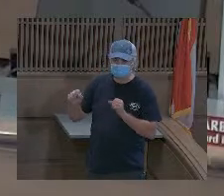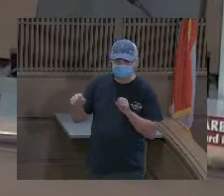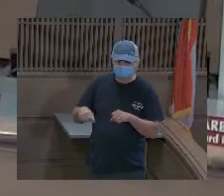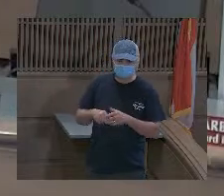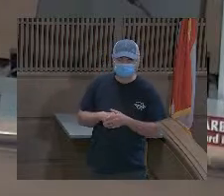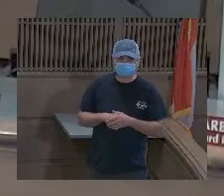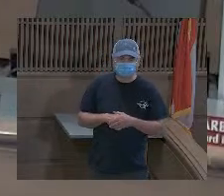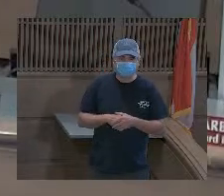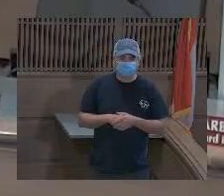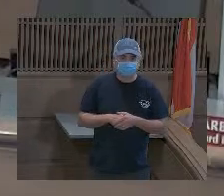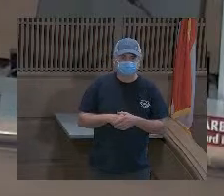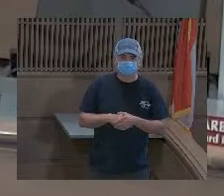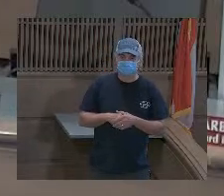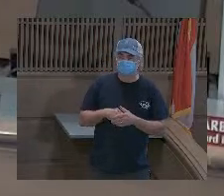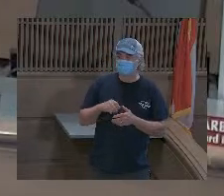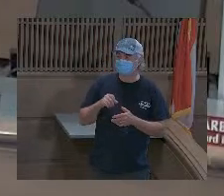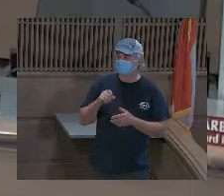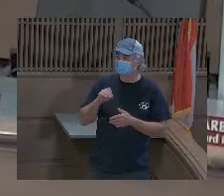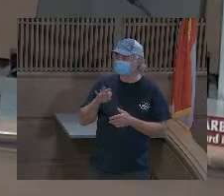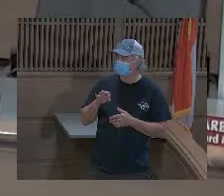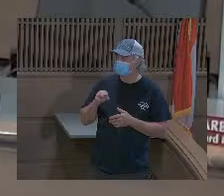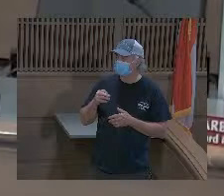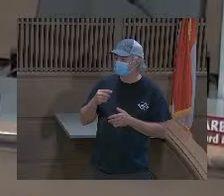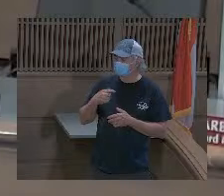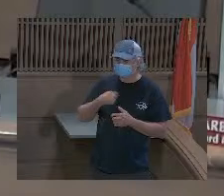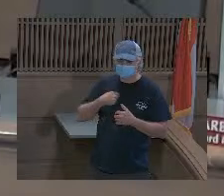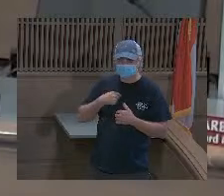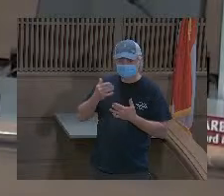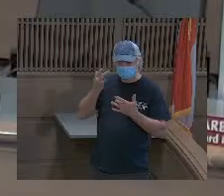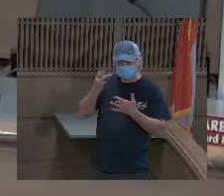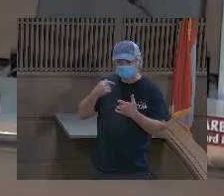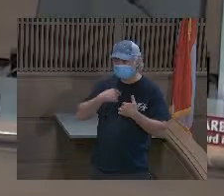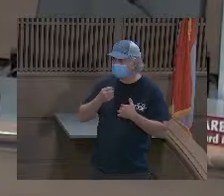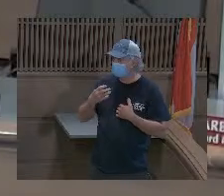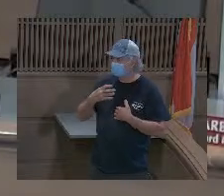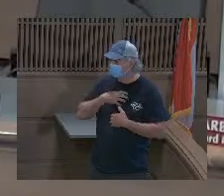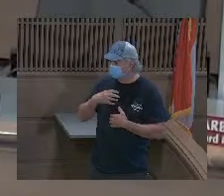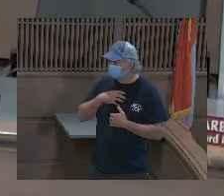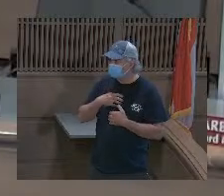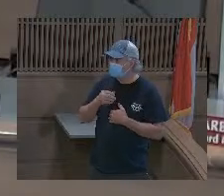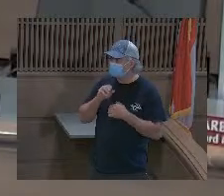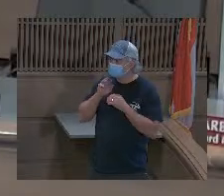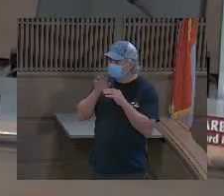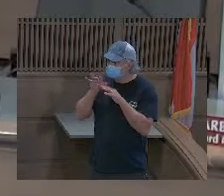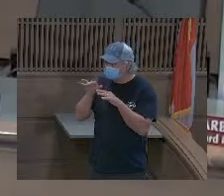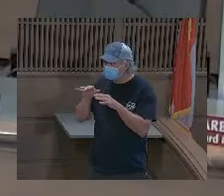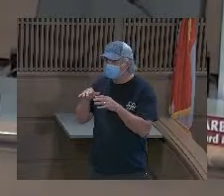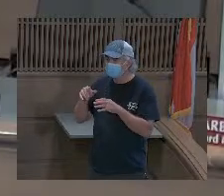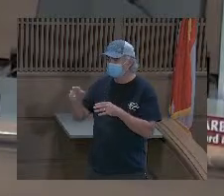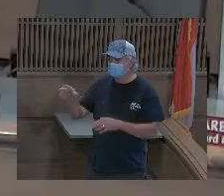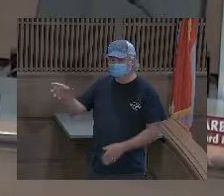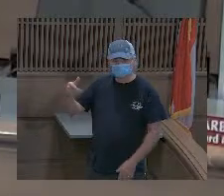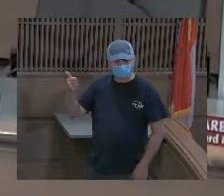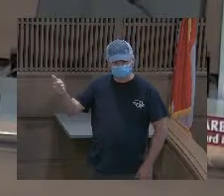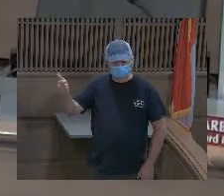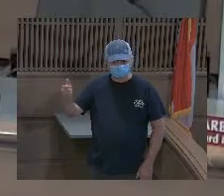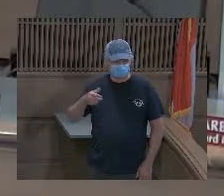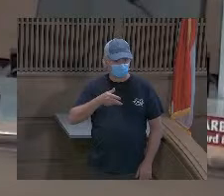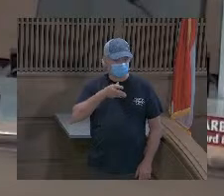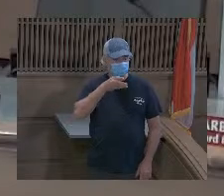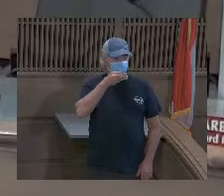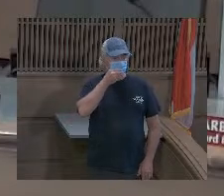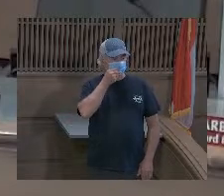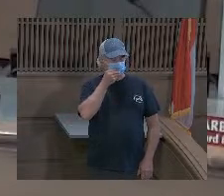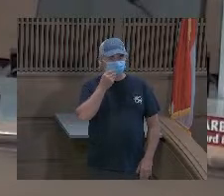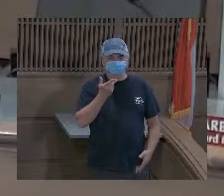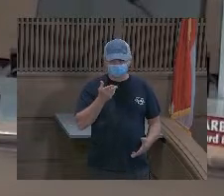that you could inhale a droplet of secretions from another person. Wearing a mask puts a barrier